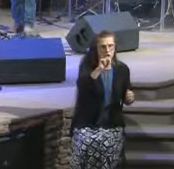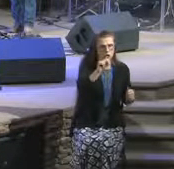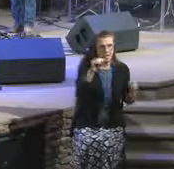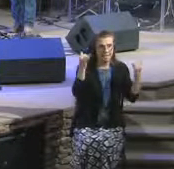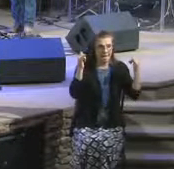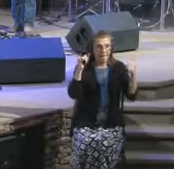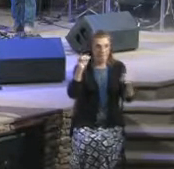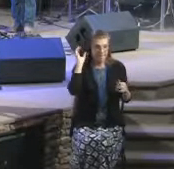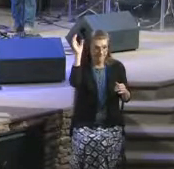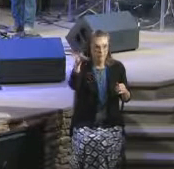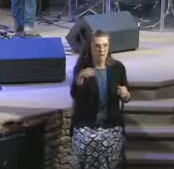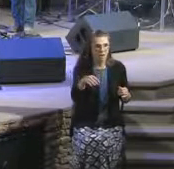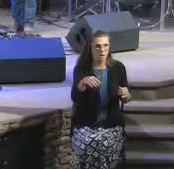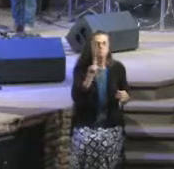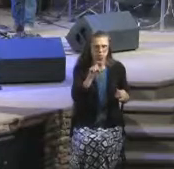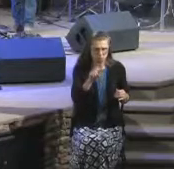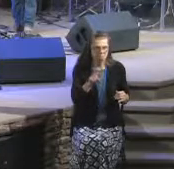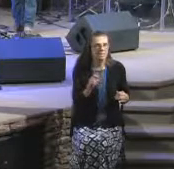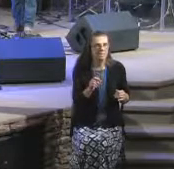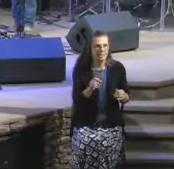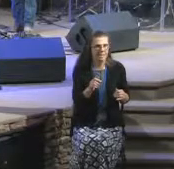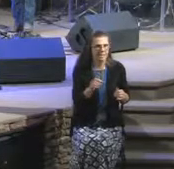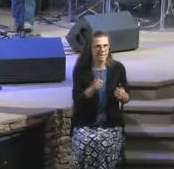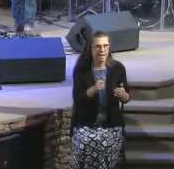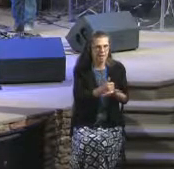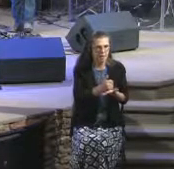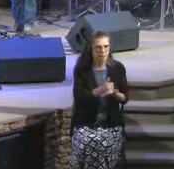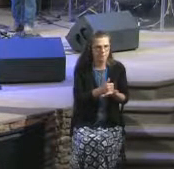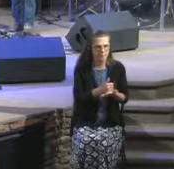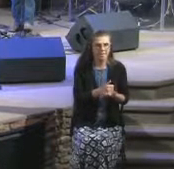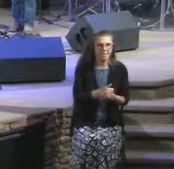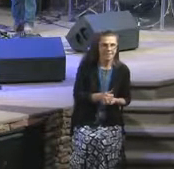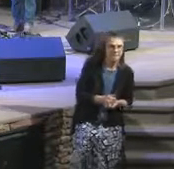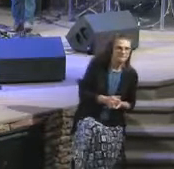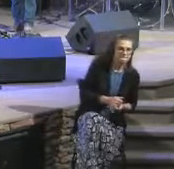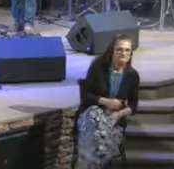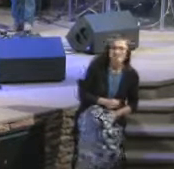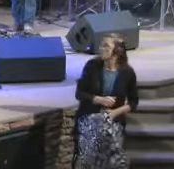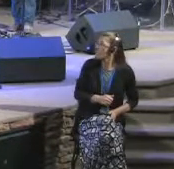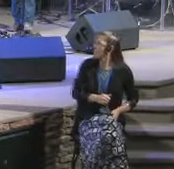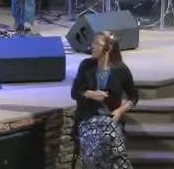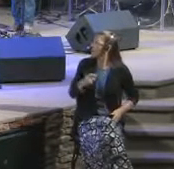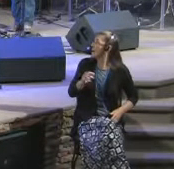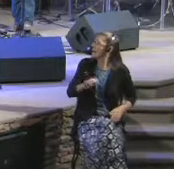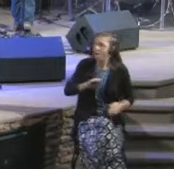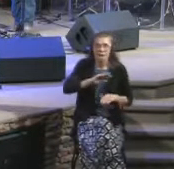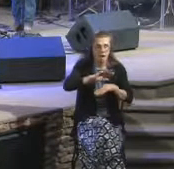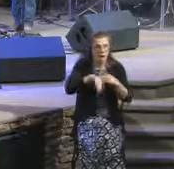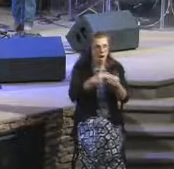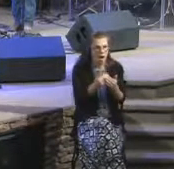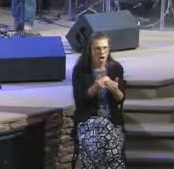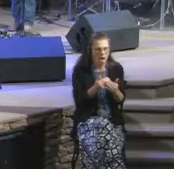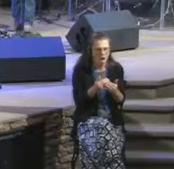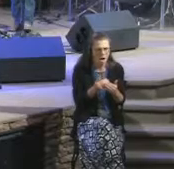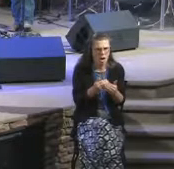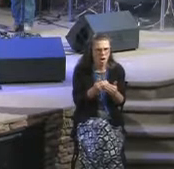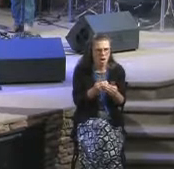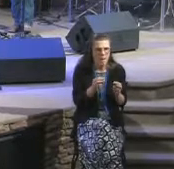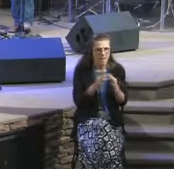game will be this coming Friday. The Indians will host Bigelow, and all gang members will get into the game